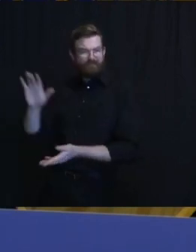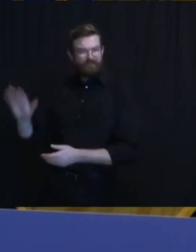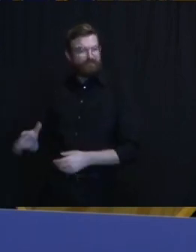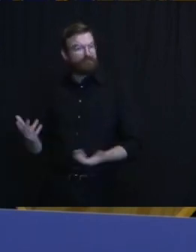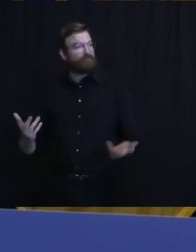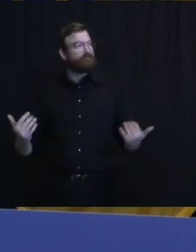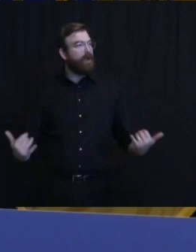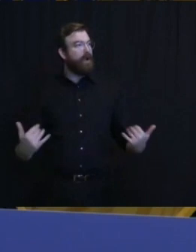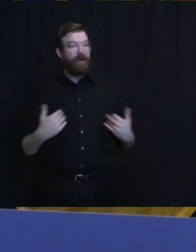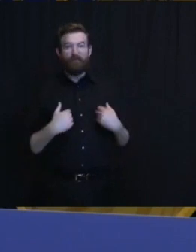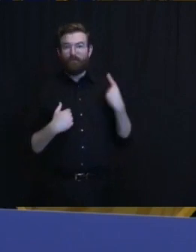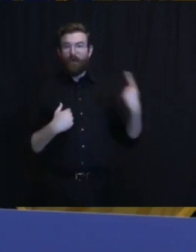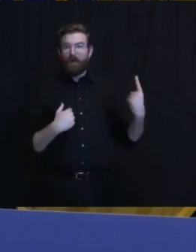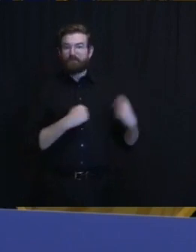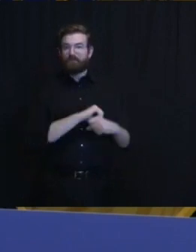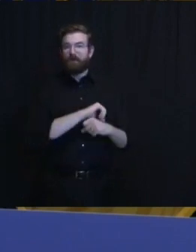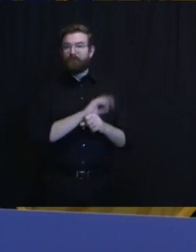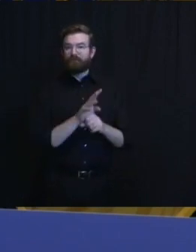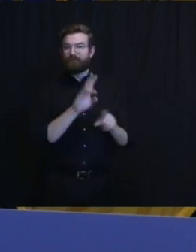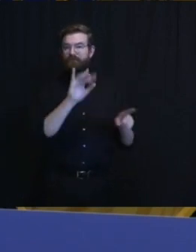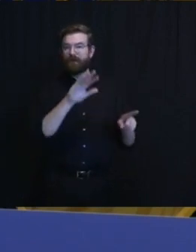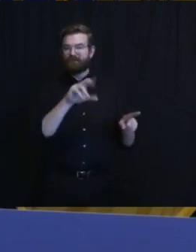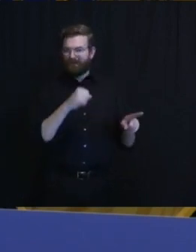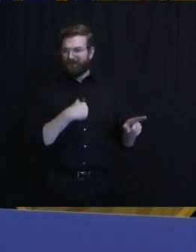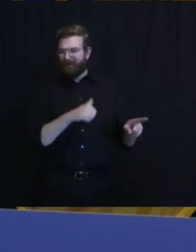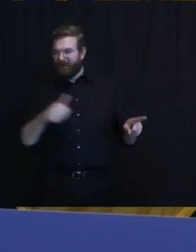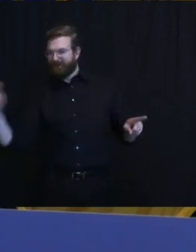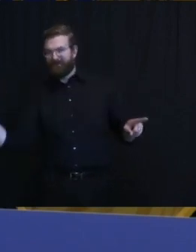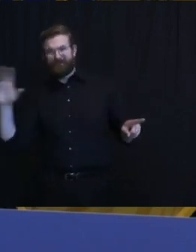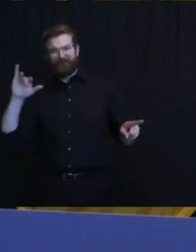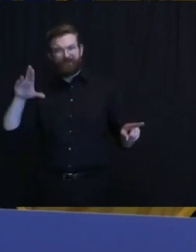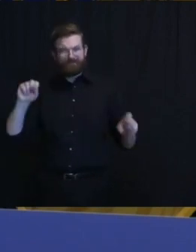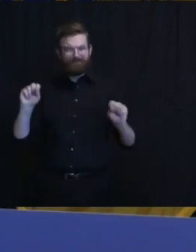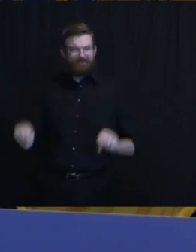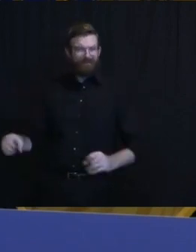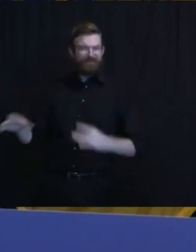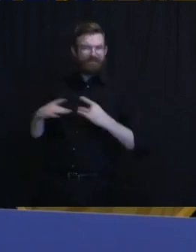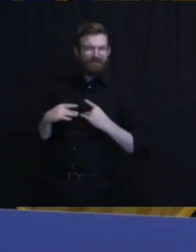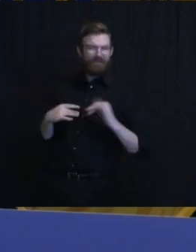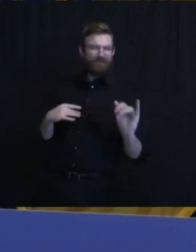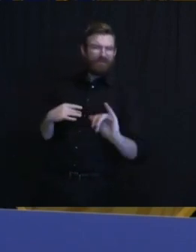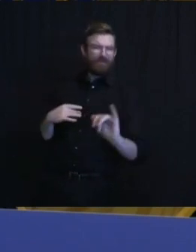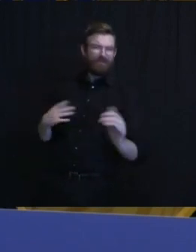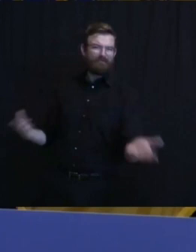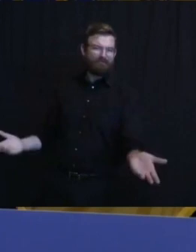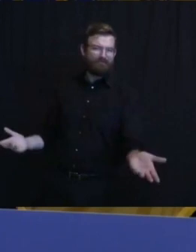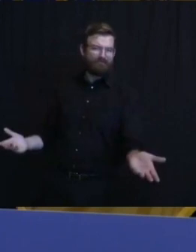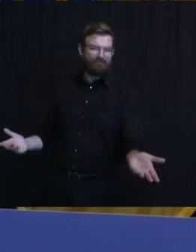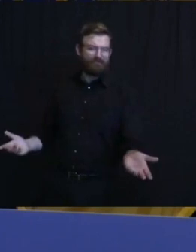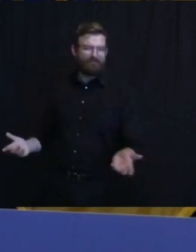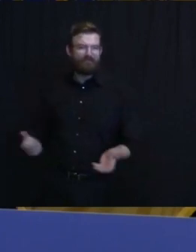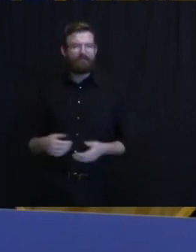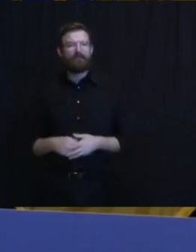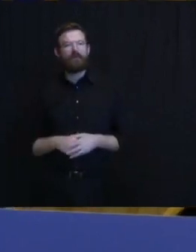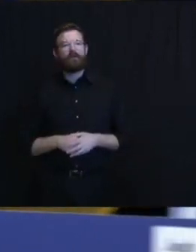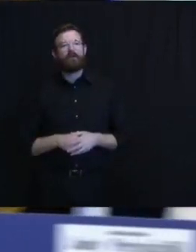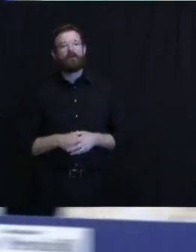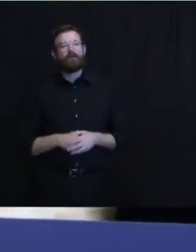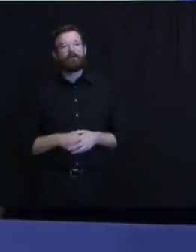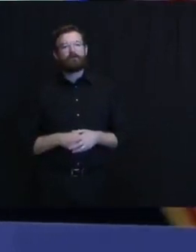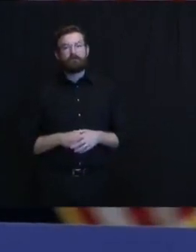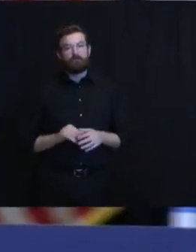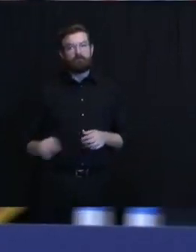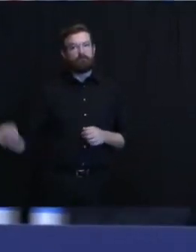these communities as well. It's a fascinating question, and it's a fascinating topic, and I think no one